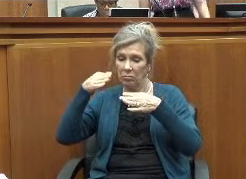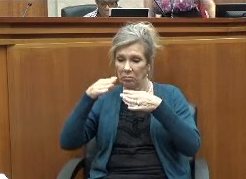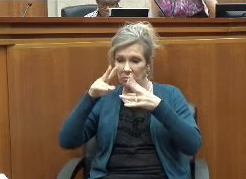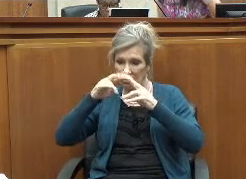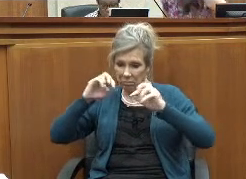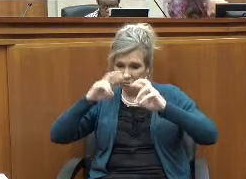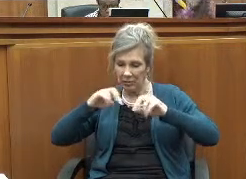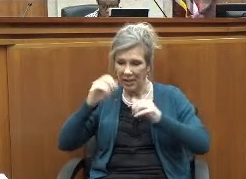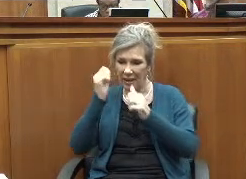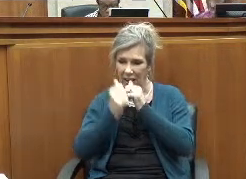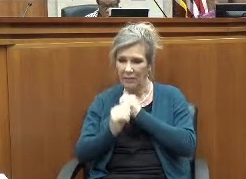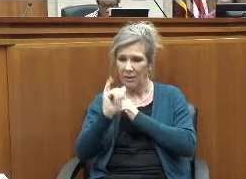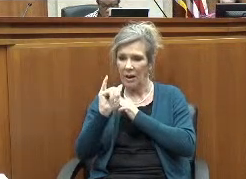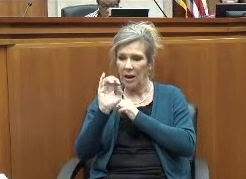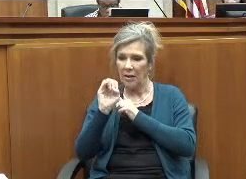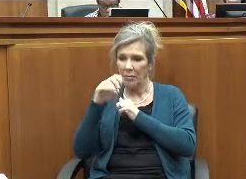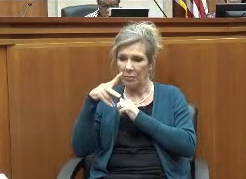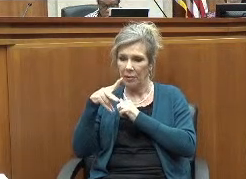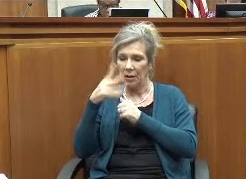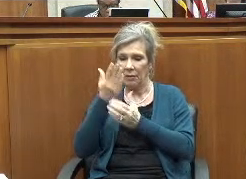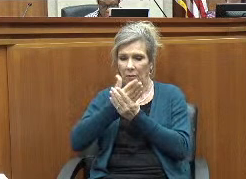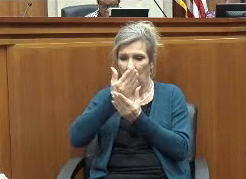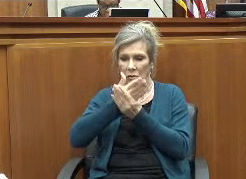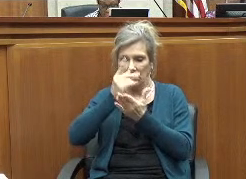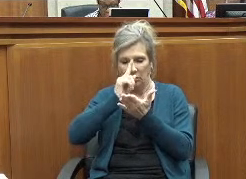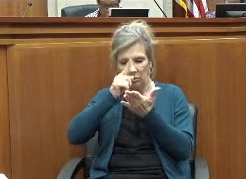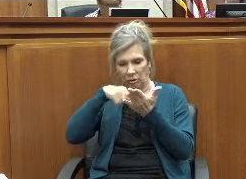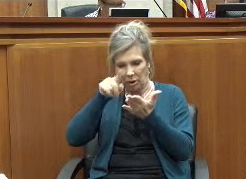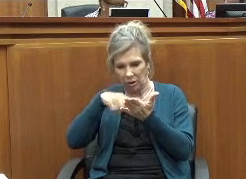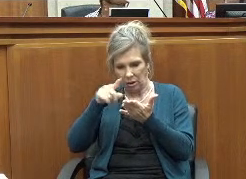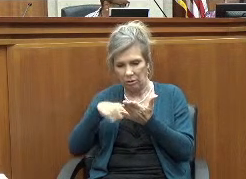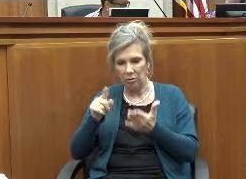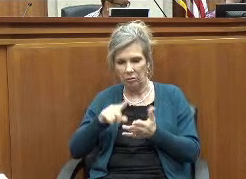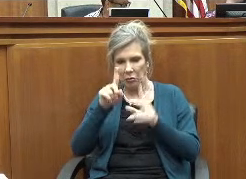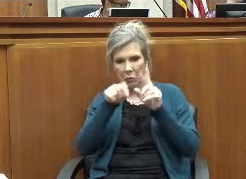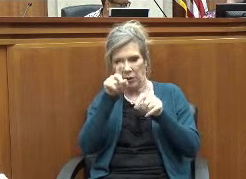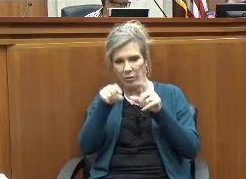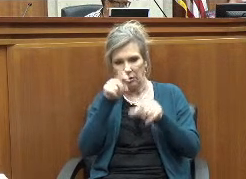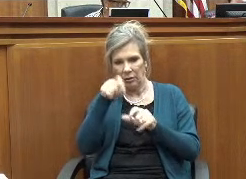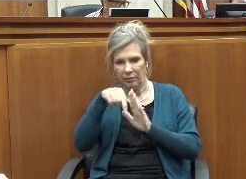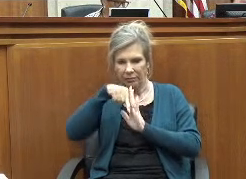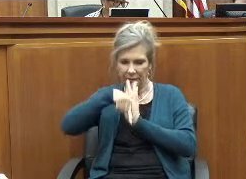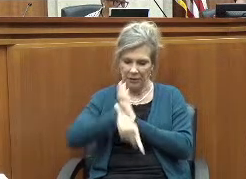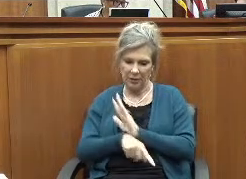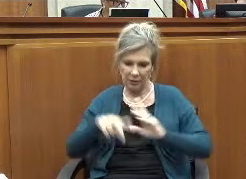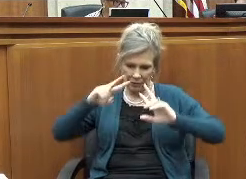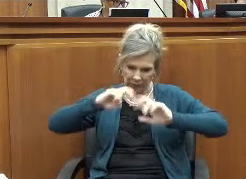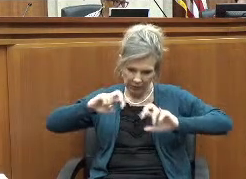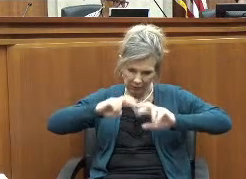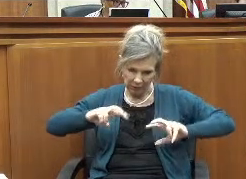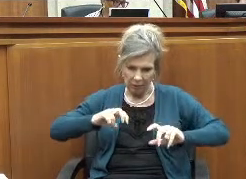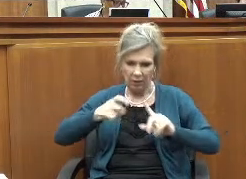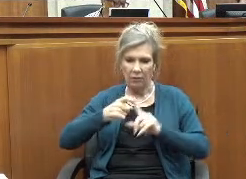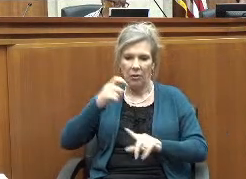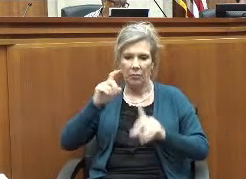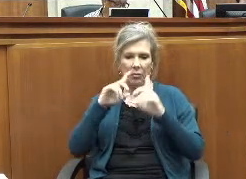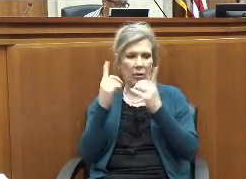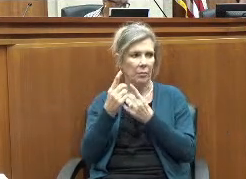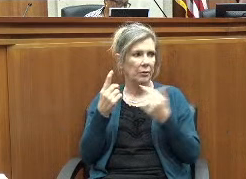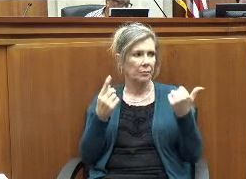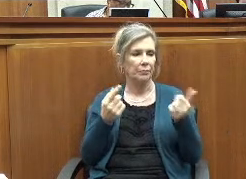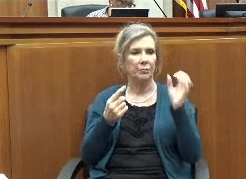IP folder has been checked, there's been questions on, and there's been detailed analysis from the department. Thank you for that